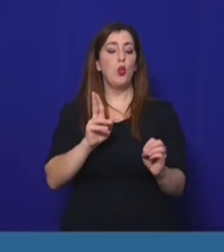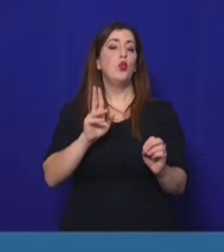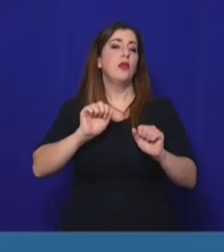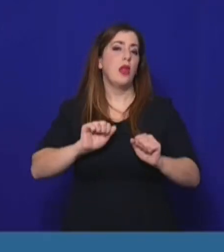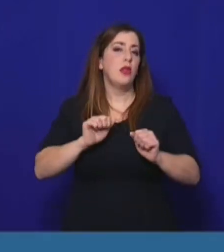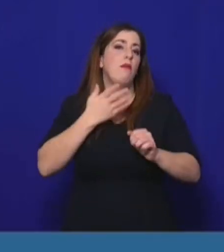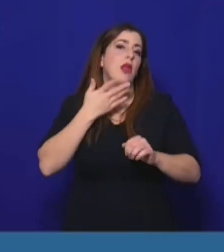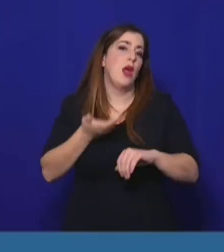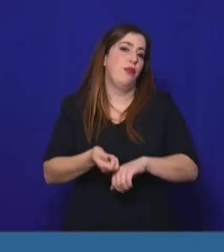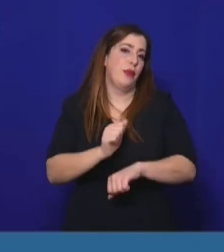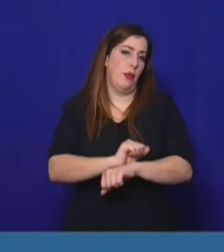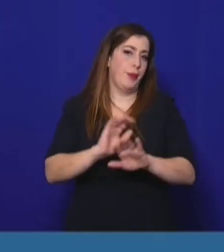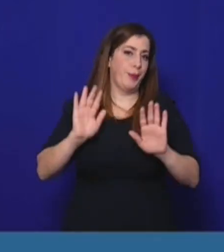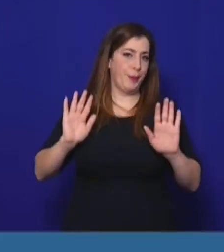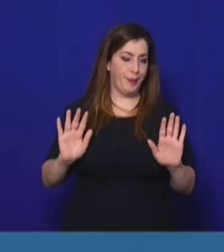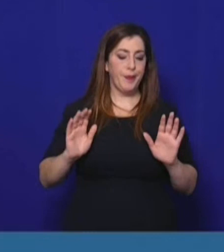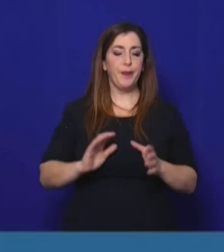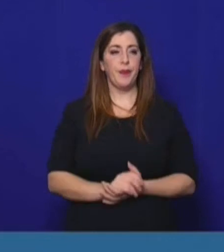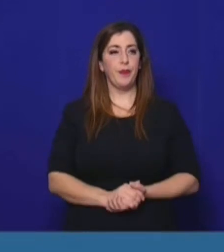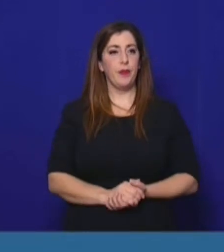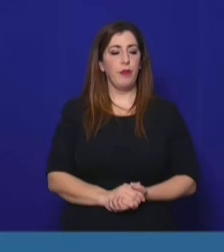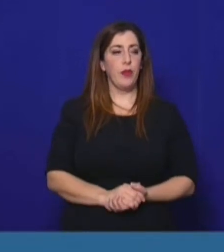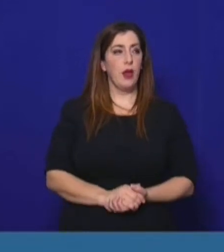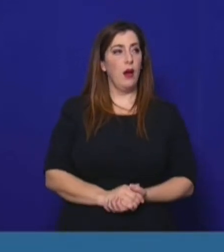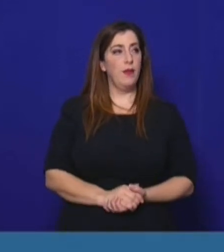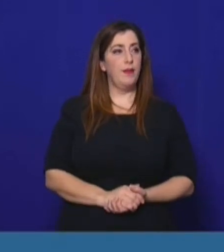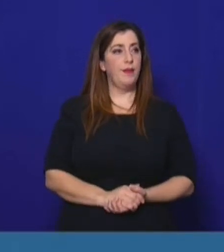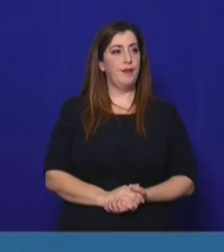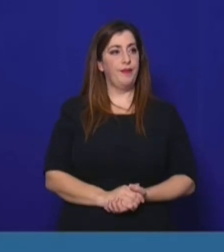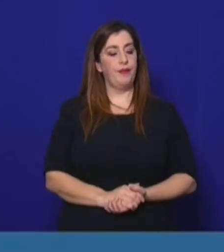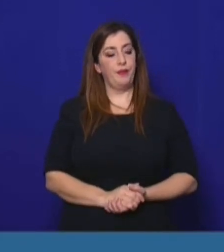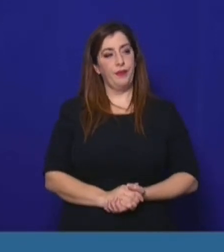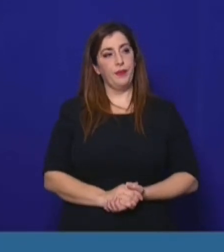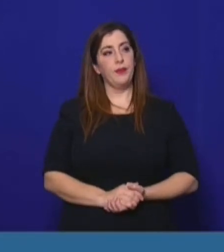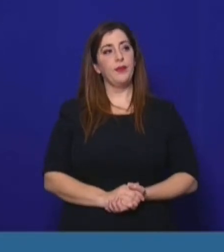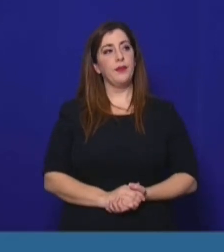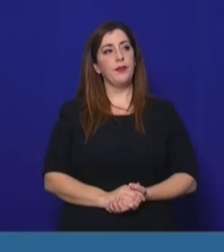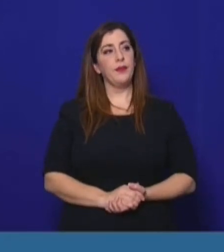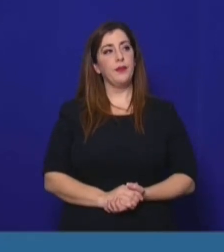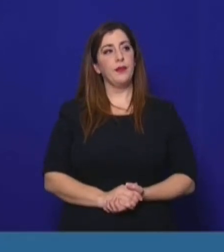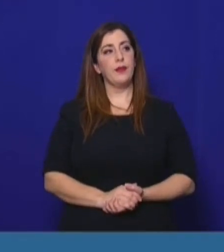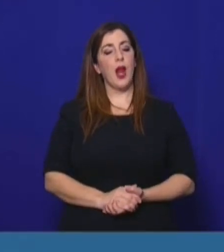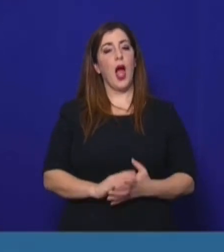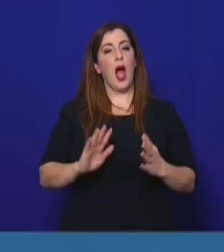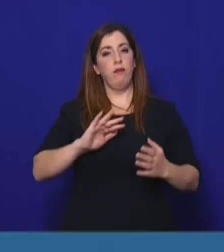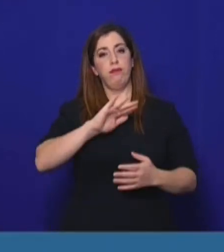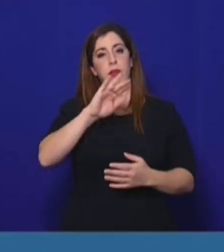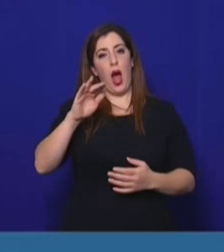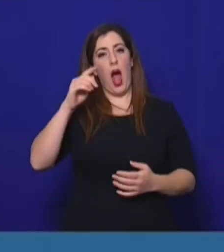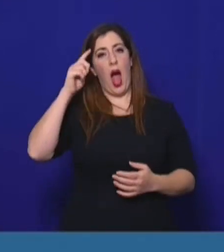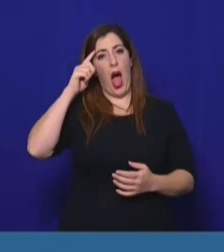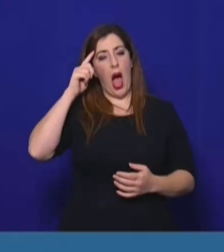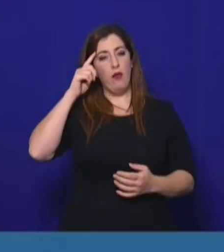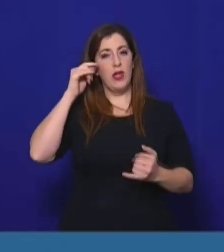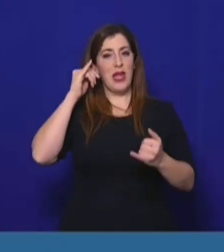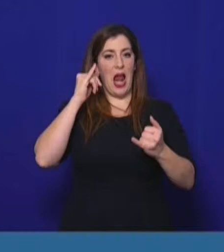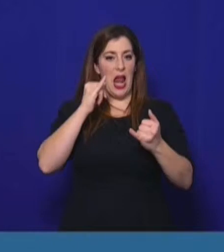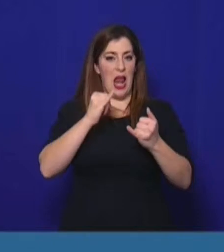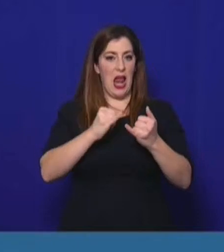il-tilqim li għandna aħna nafu li sa l-aħħar ta' Jannar ħajkolna